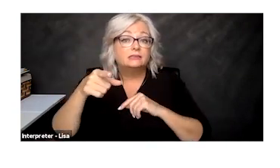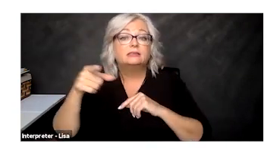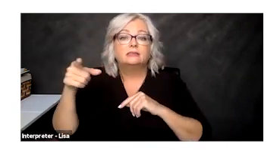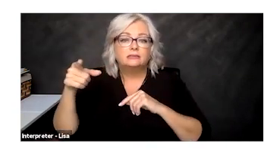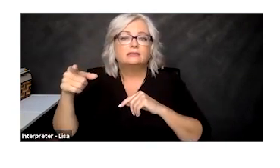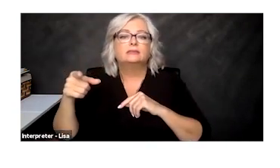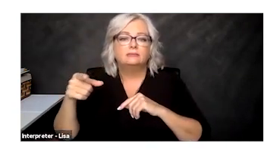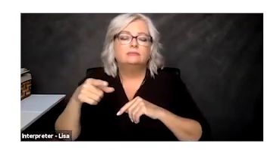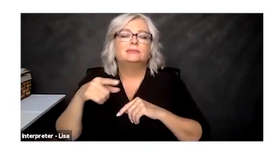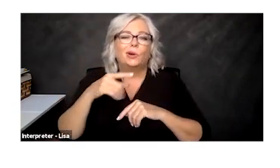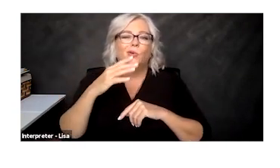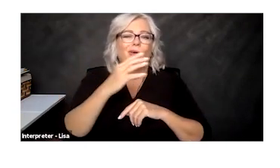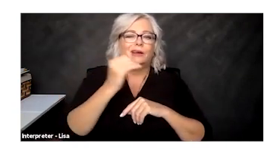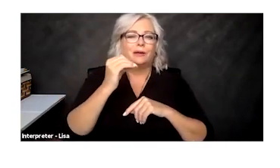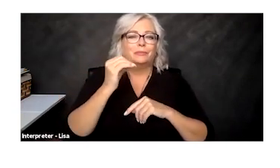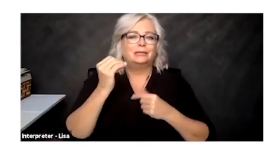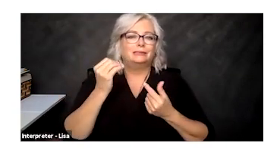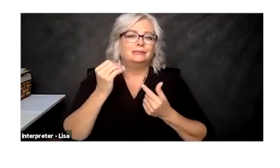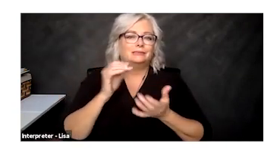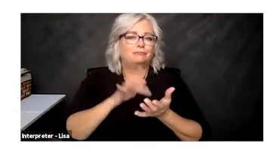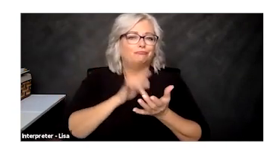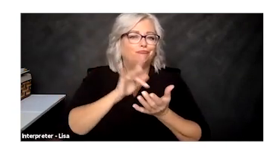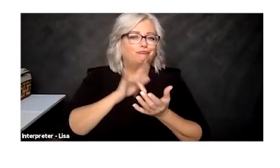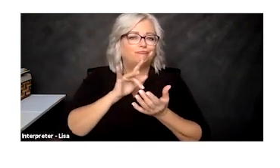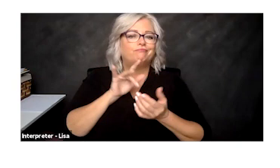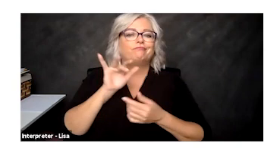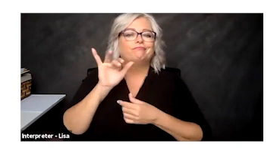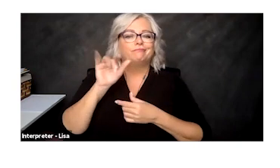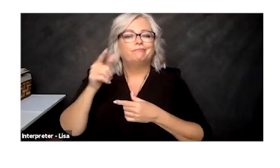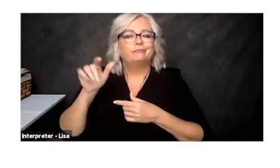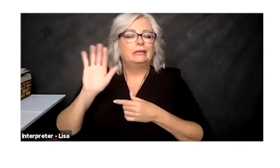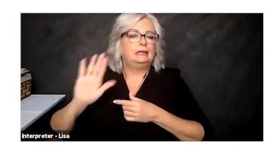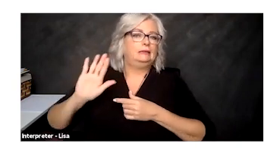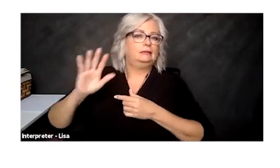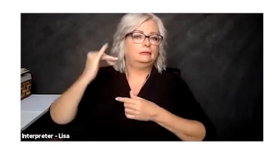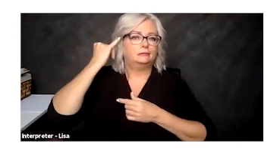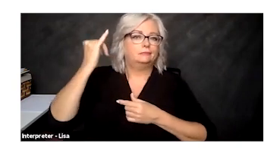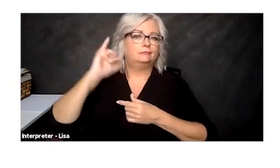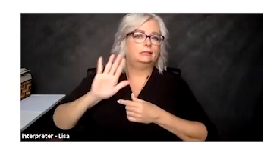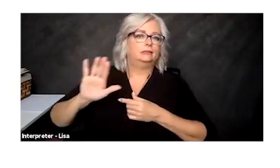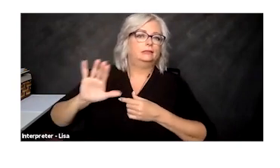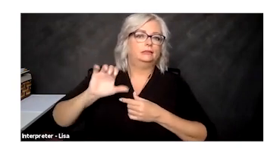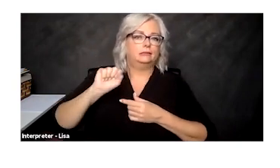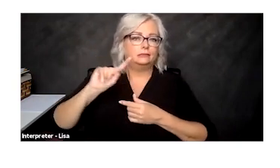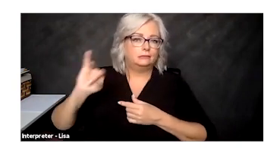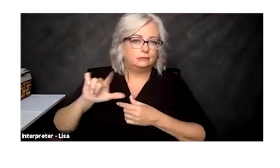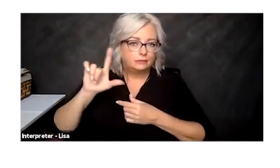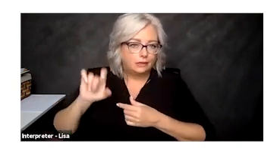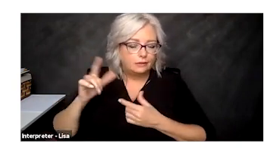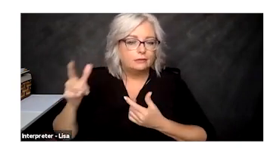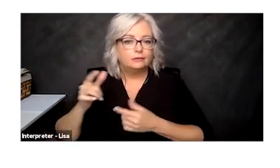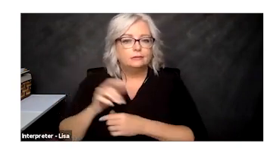Biggie's video where he's wearing the sunglasses. And we know that Versace saw this as an opportunity to continue